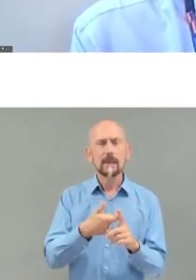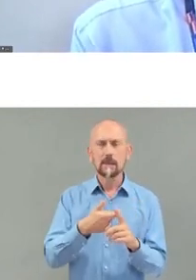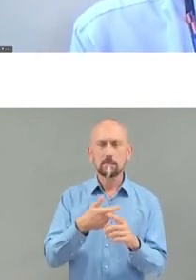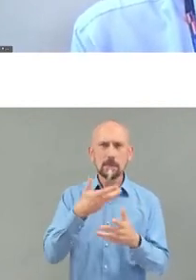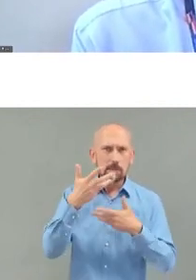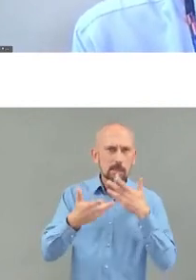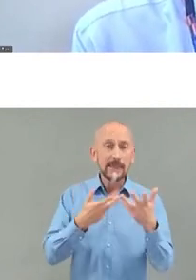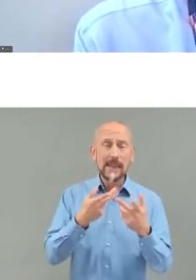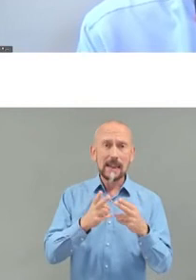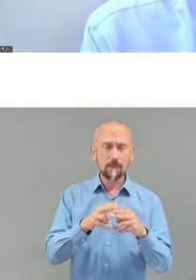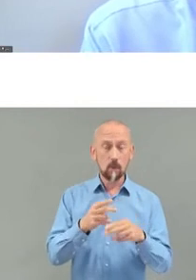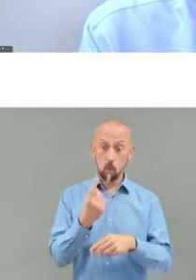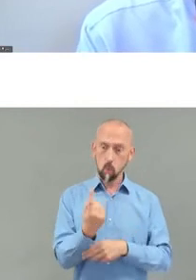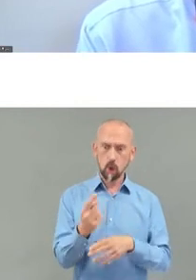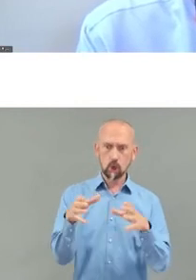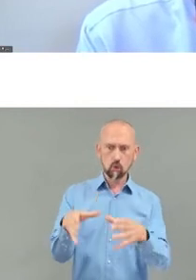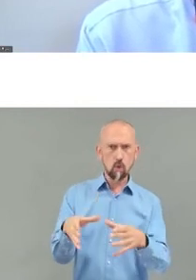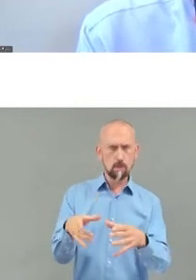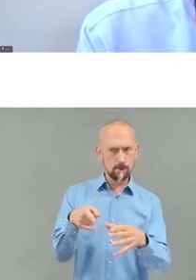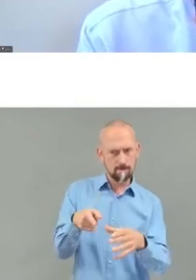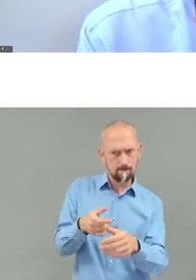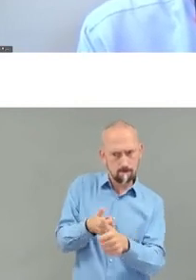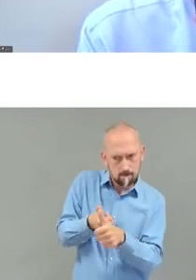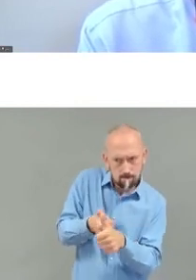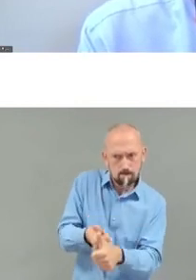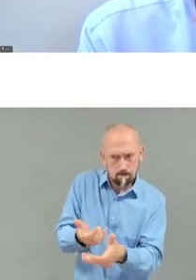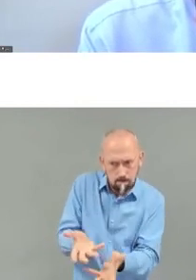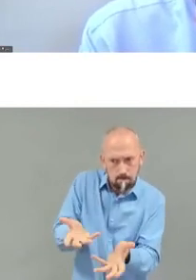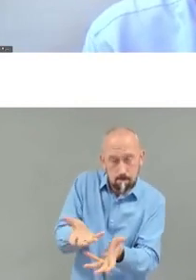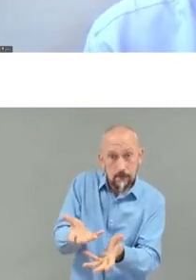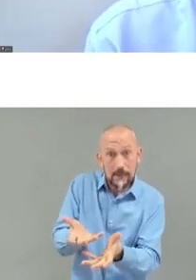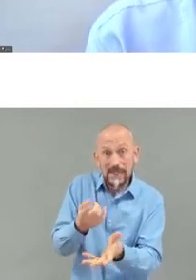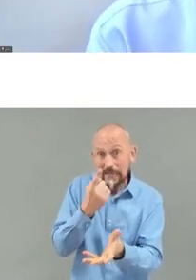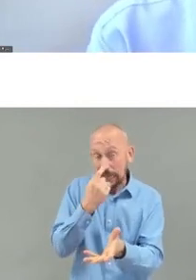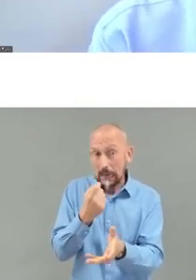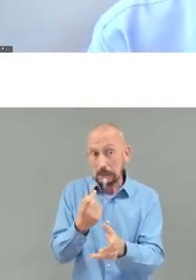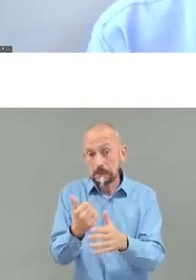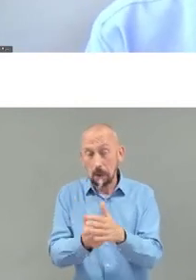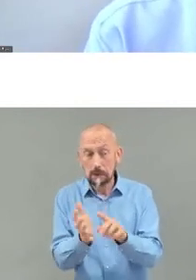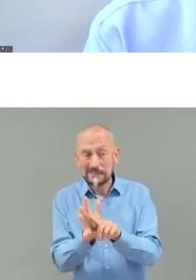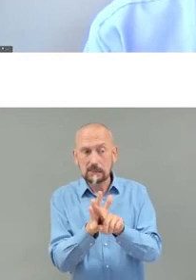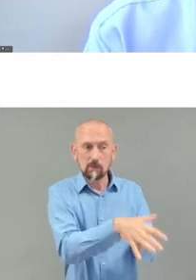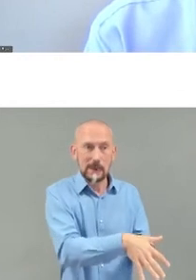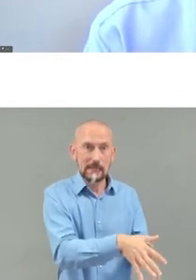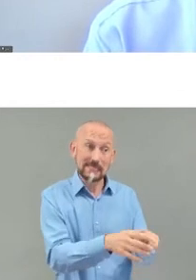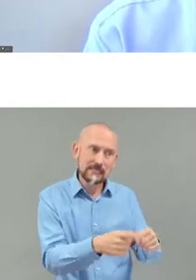of people, we can sometimes discriminate against other groups. I think this has happened, and